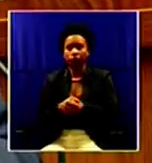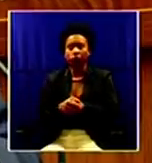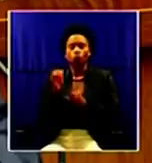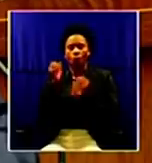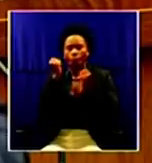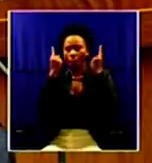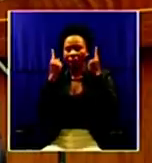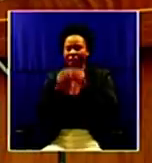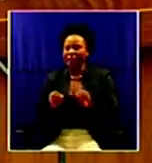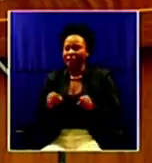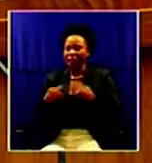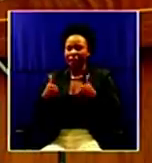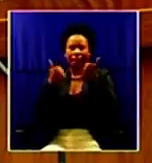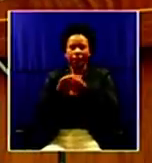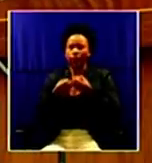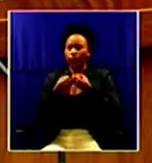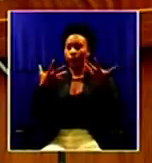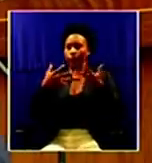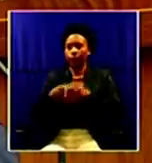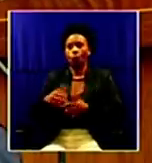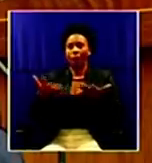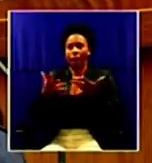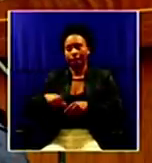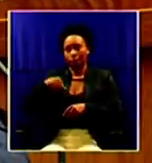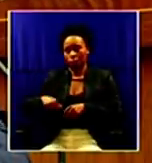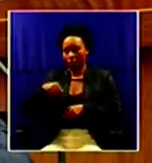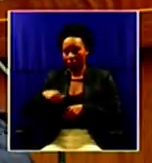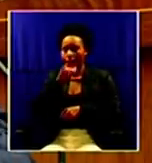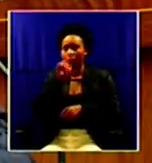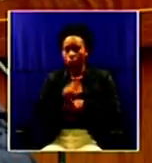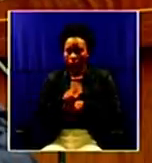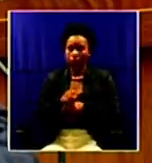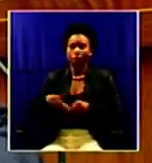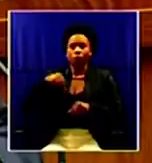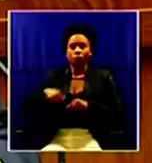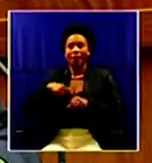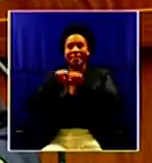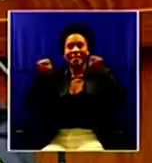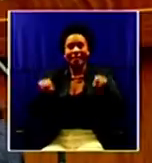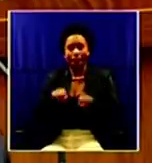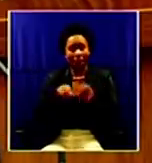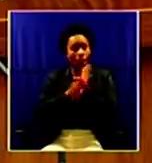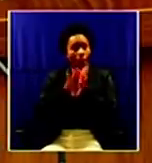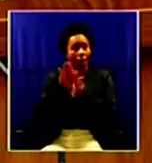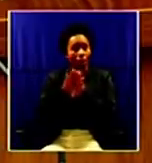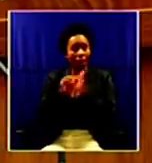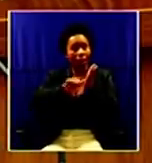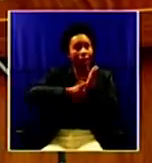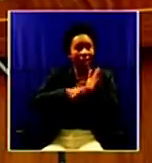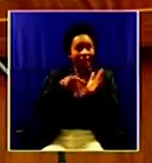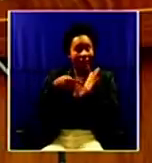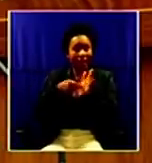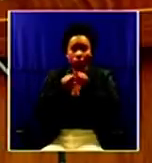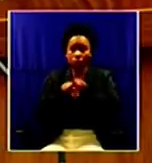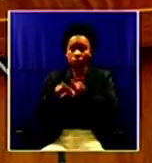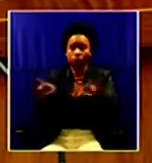municipalities. Therefore, the Municipal Systems Improvement Grant is extended for the rollout of the